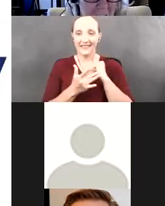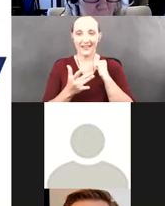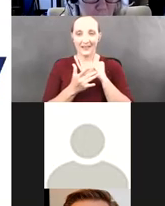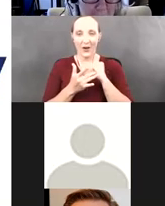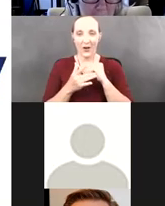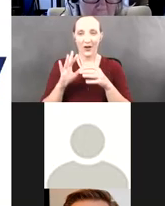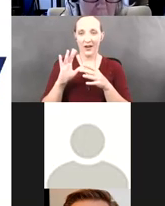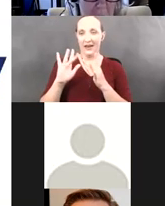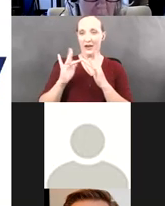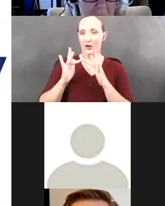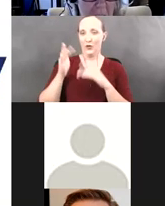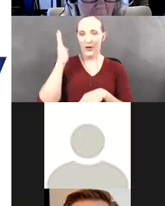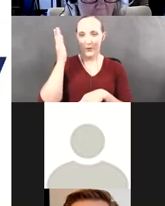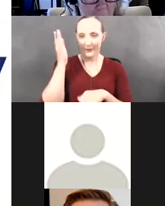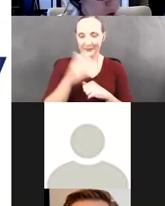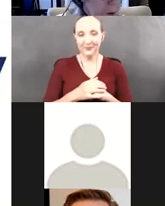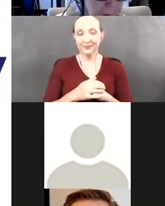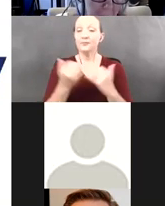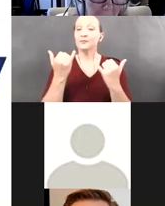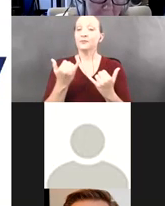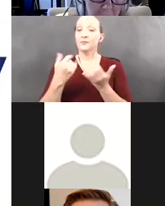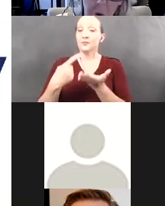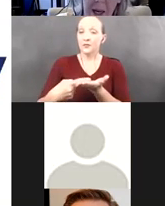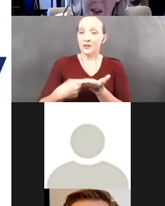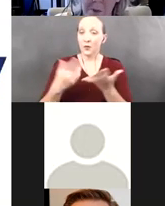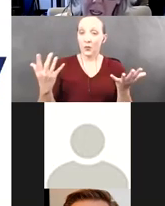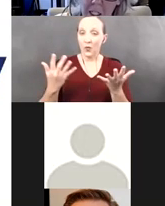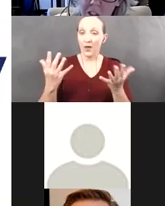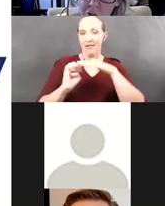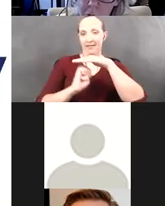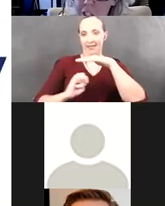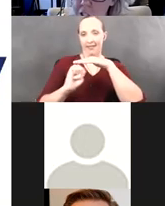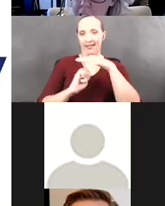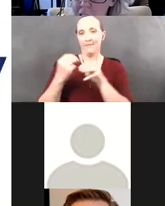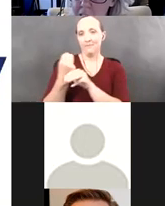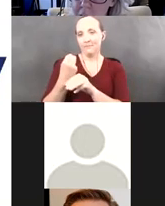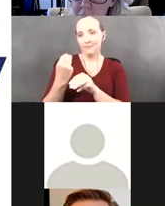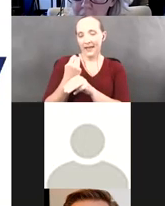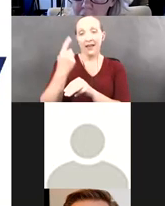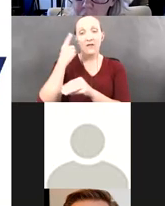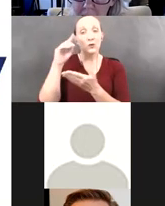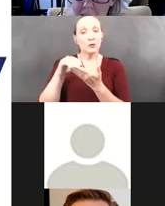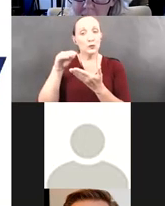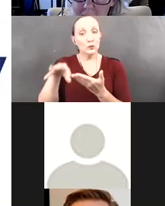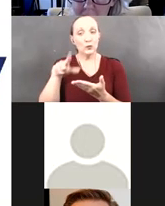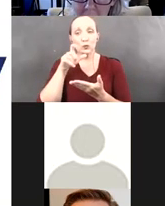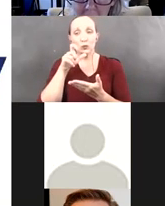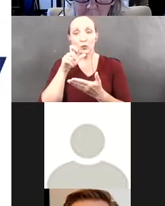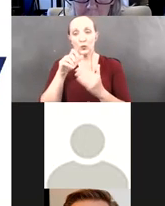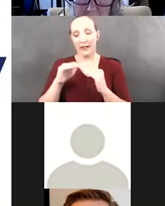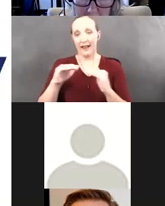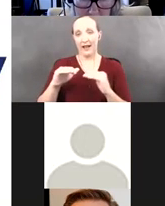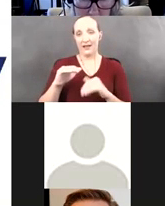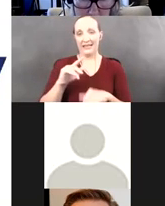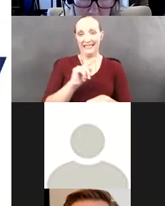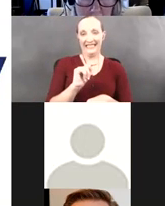al Today, we're seminario going to be web de tecnología discussing para familias. elementary math, Hoy vamos a so hablar acerca mathematics de las for students who are matemáticas de in grades primaria para los TK alumnos through